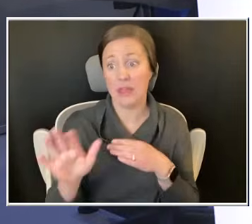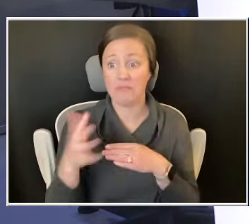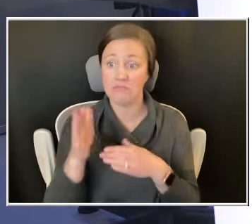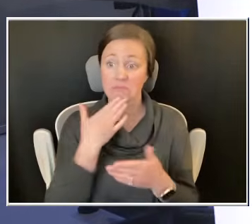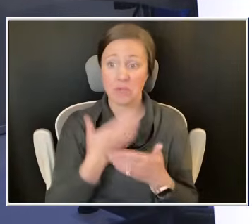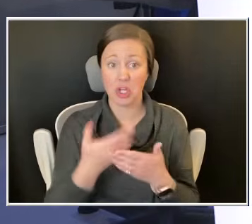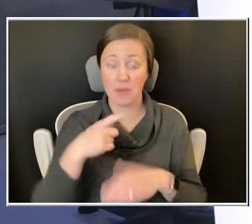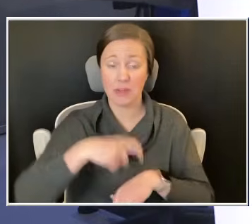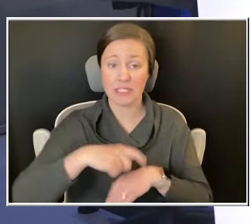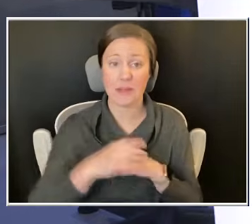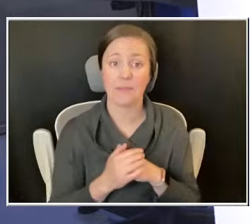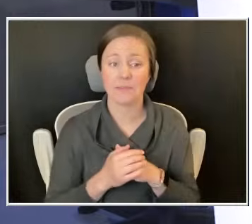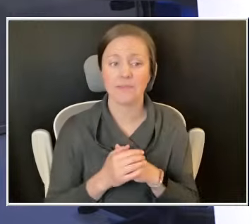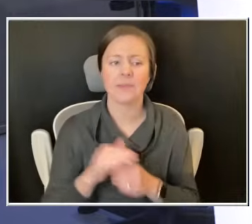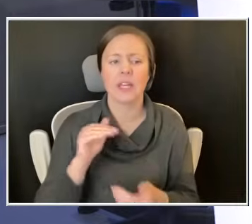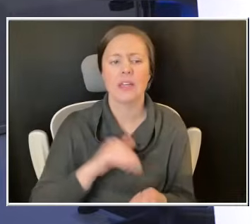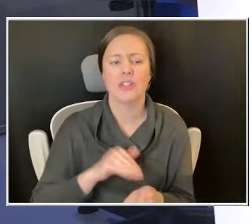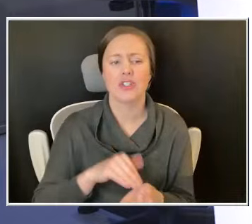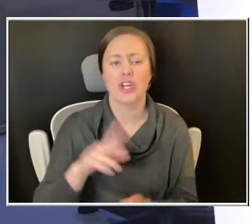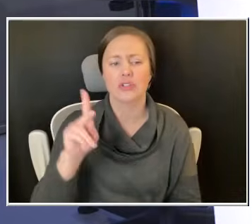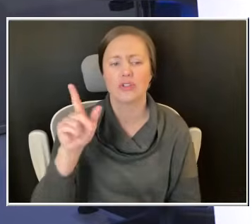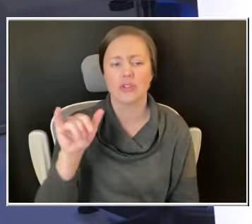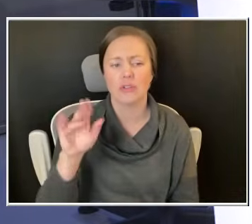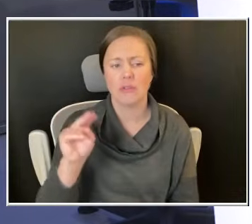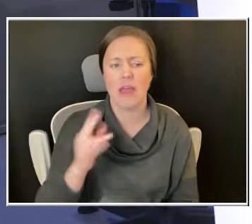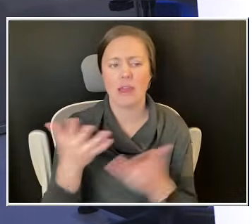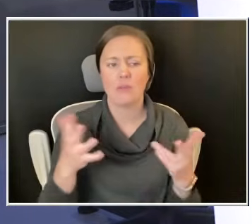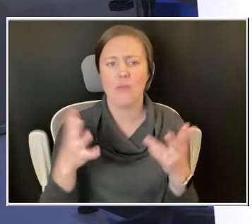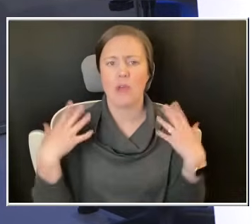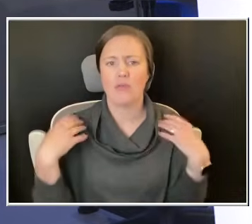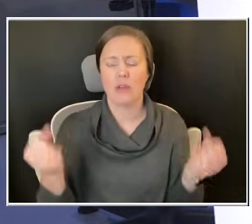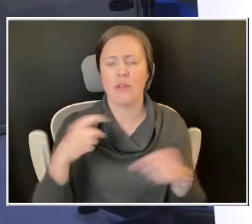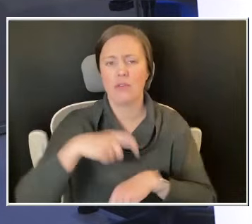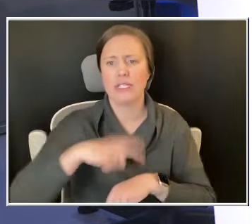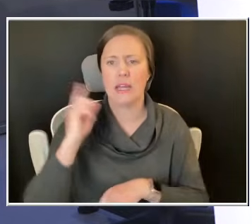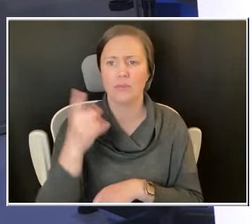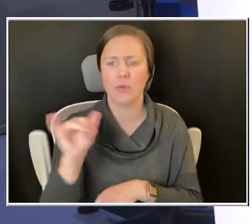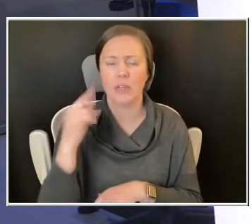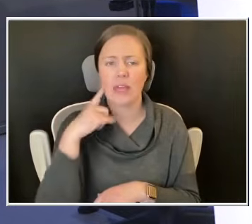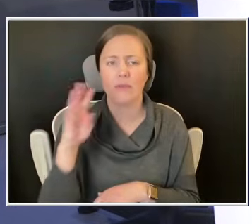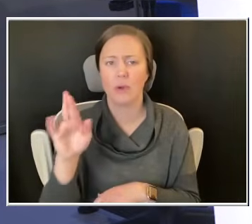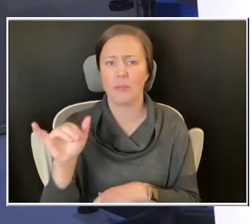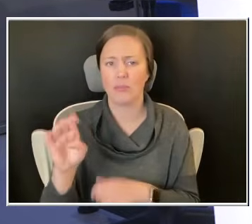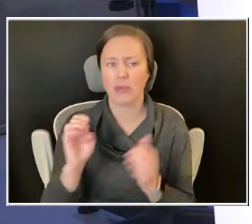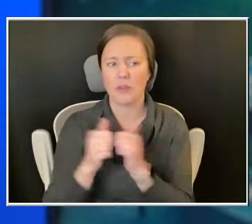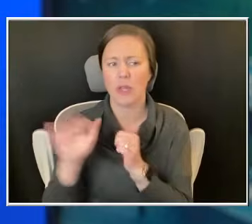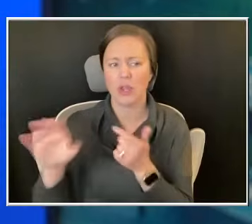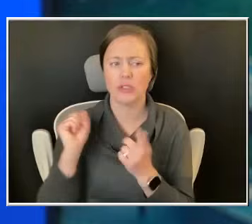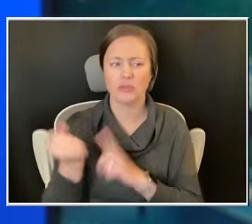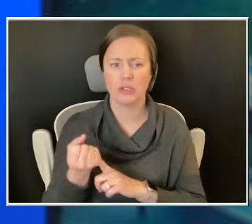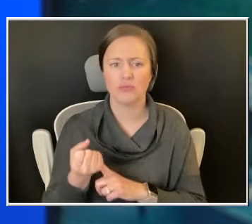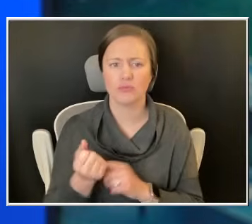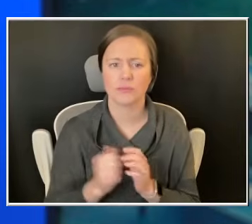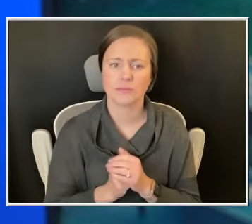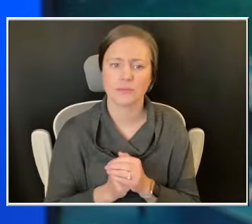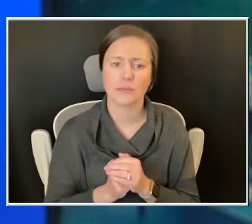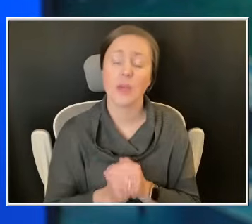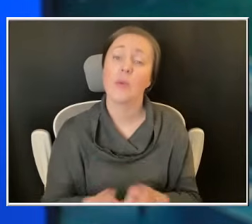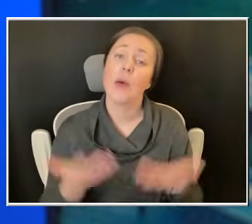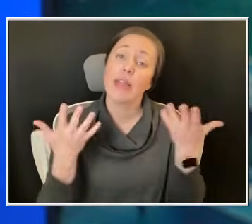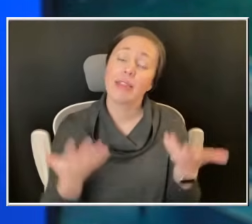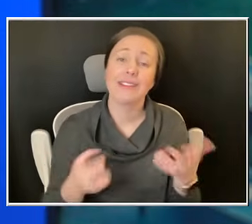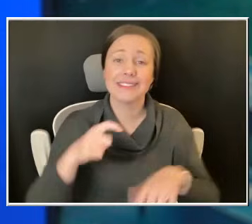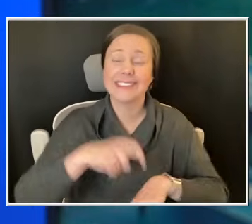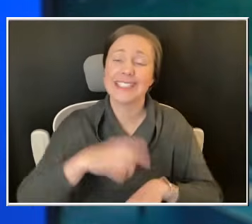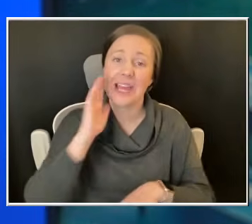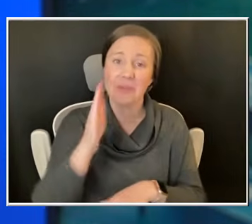Klein, what would the recovery time look like for Brie at her circumstance? Well, time will tell. She is